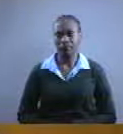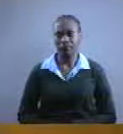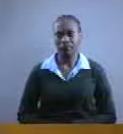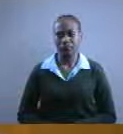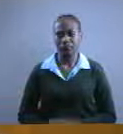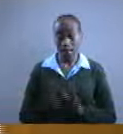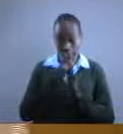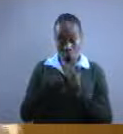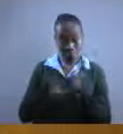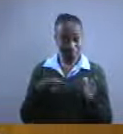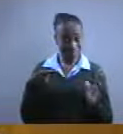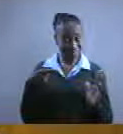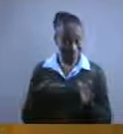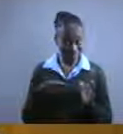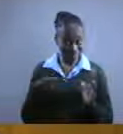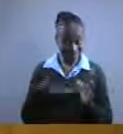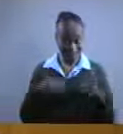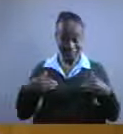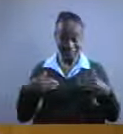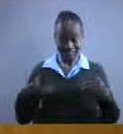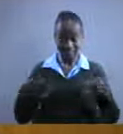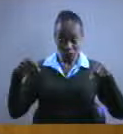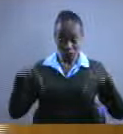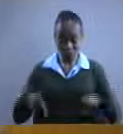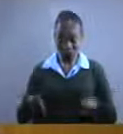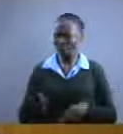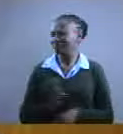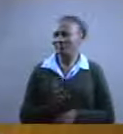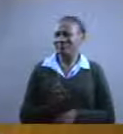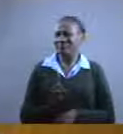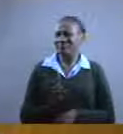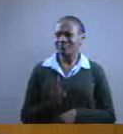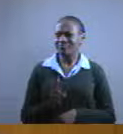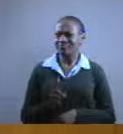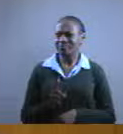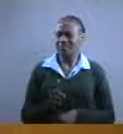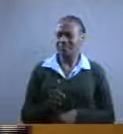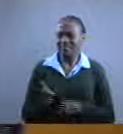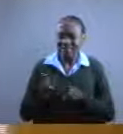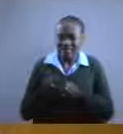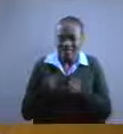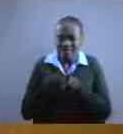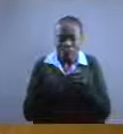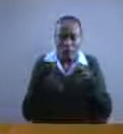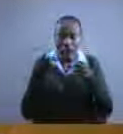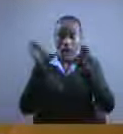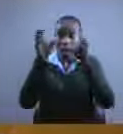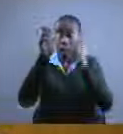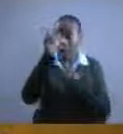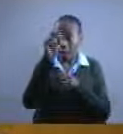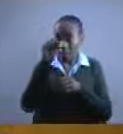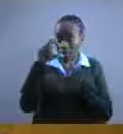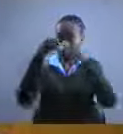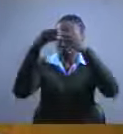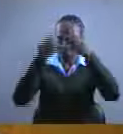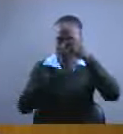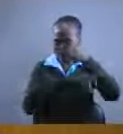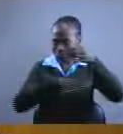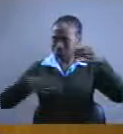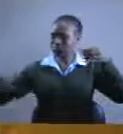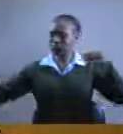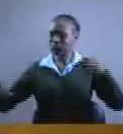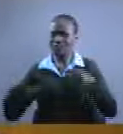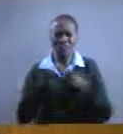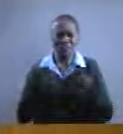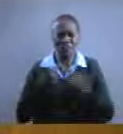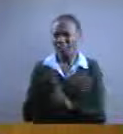not starting today. It's a program that branches of the ANC, the vast majority of our people, have spoken into